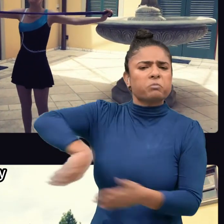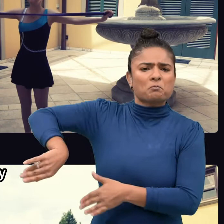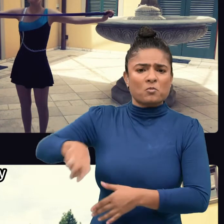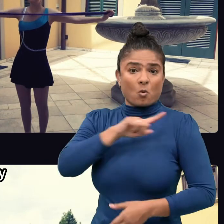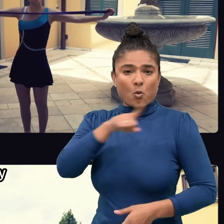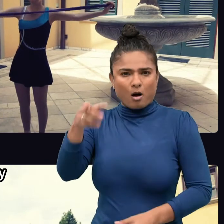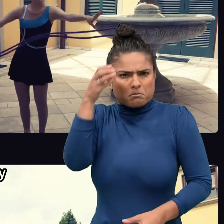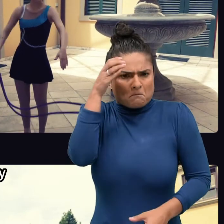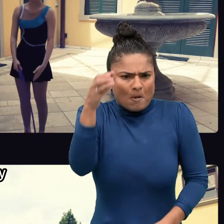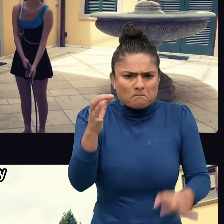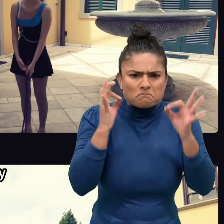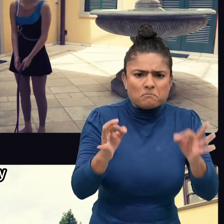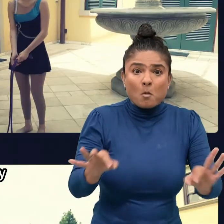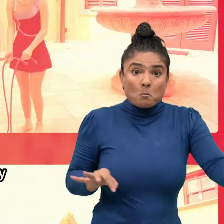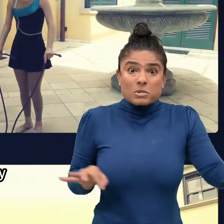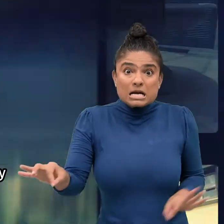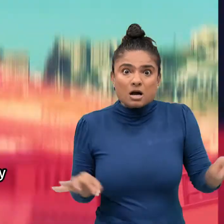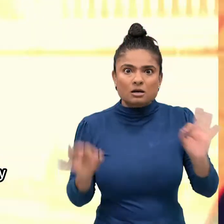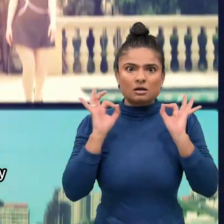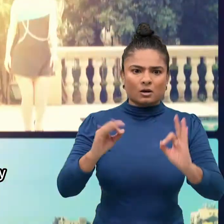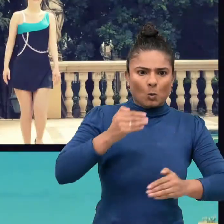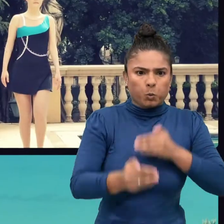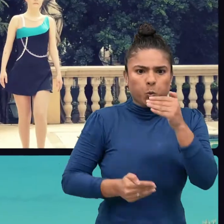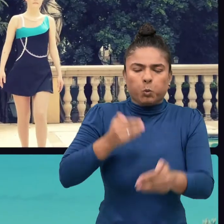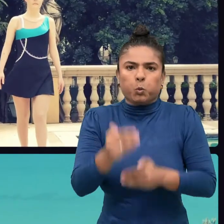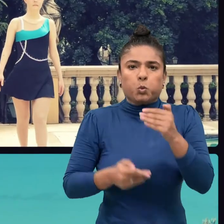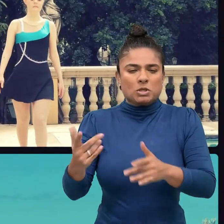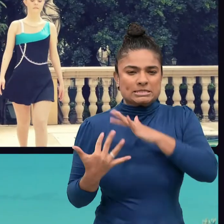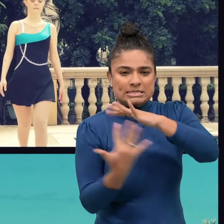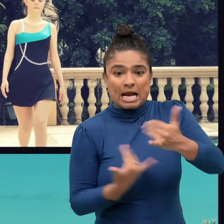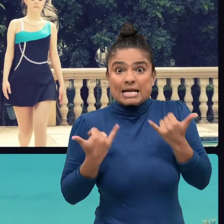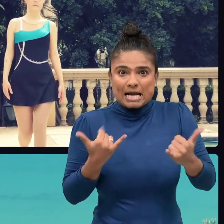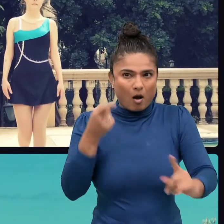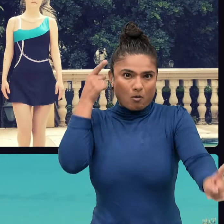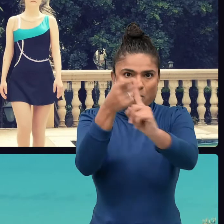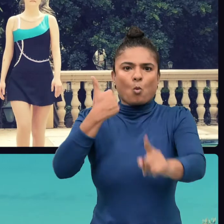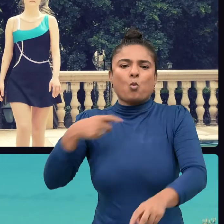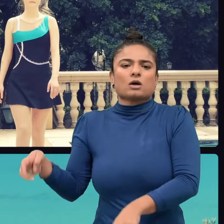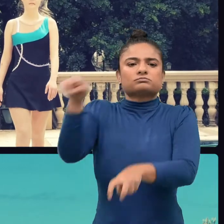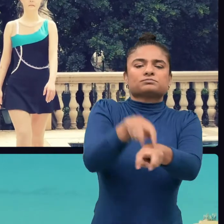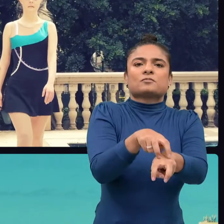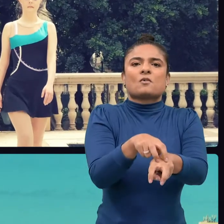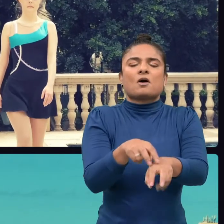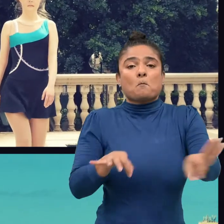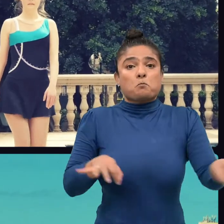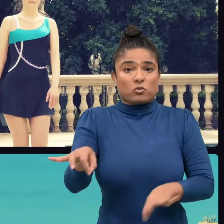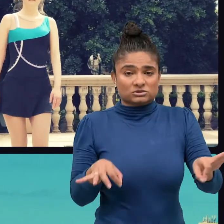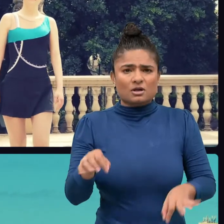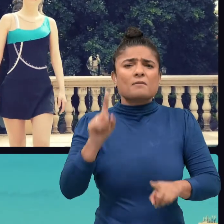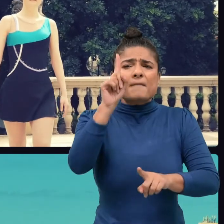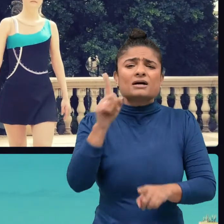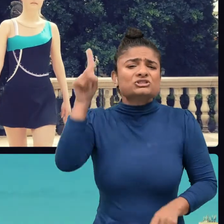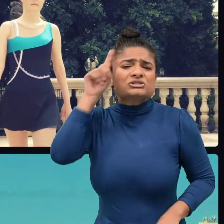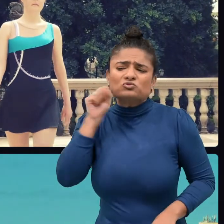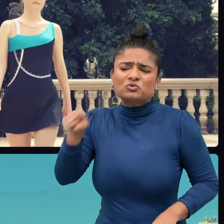Victoria has done well academically and in her modeling career, and is currently making waves in the modeling industry despite her Down